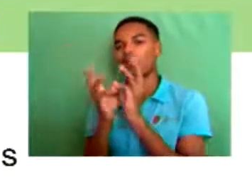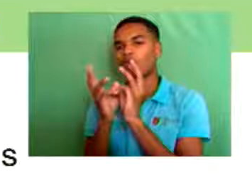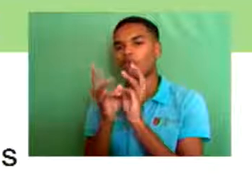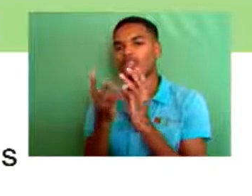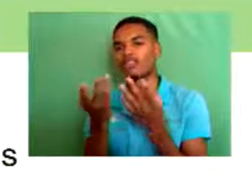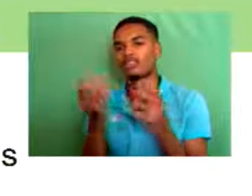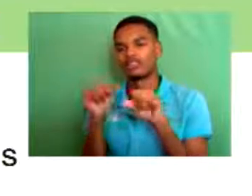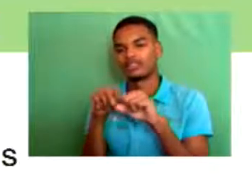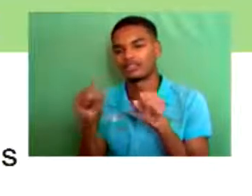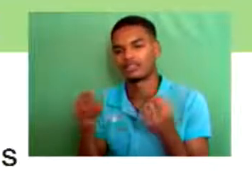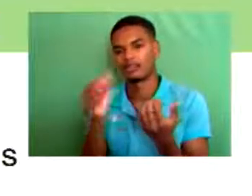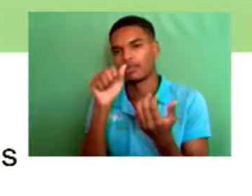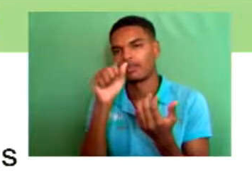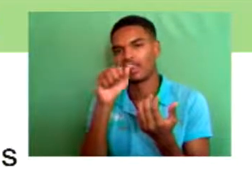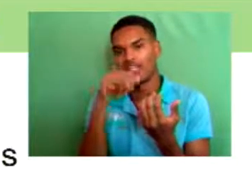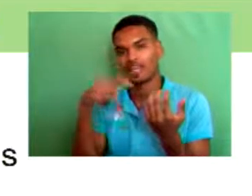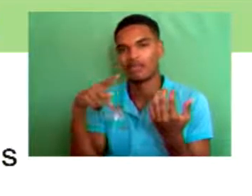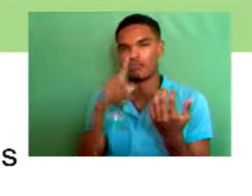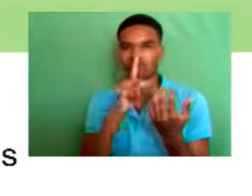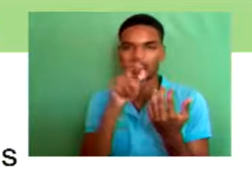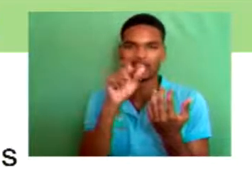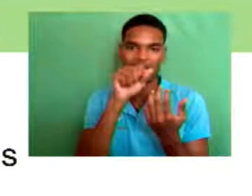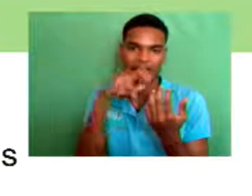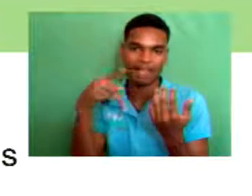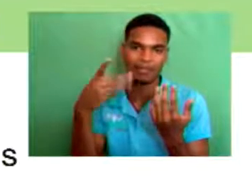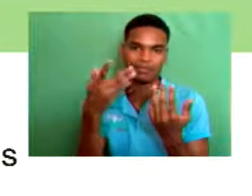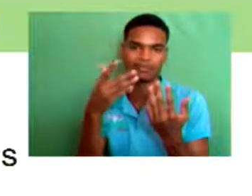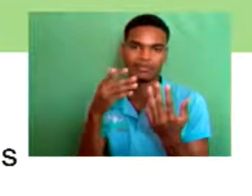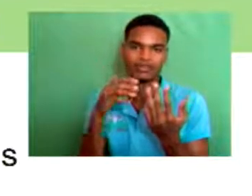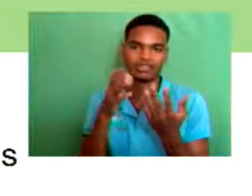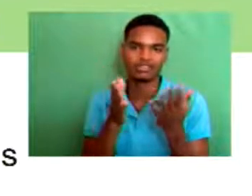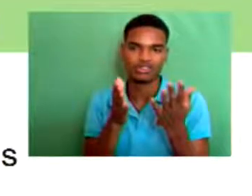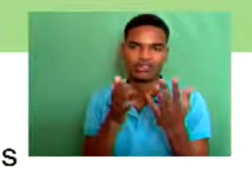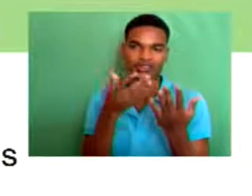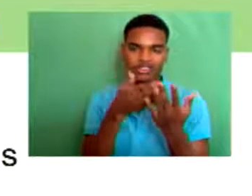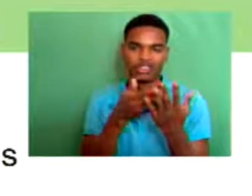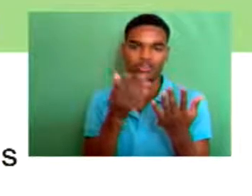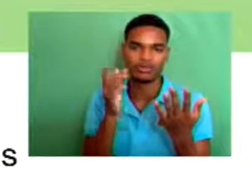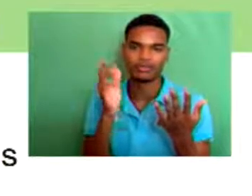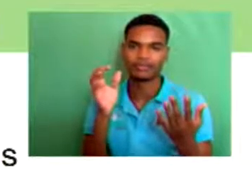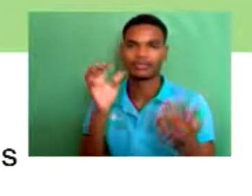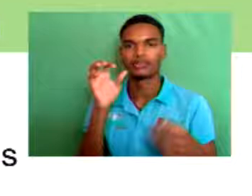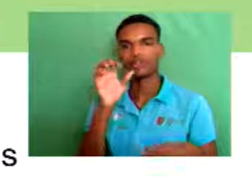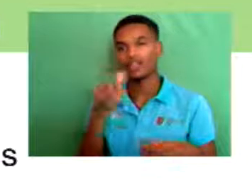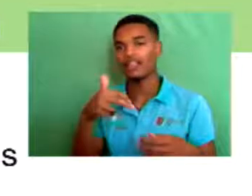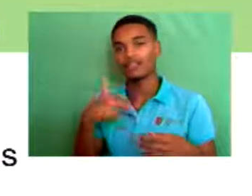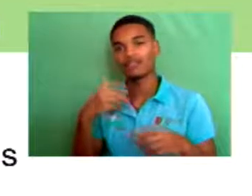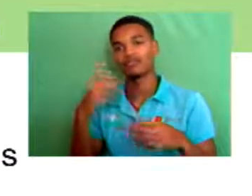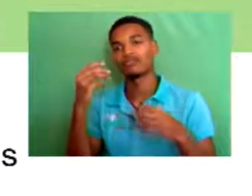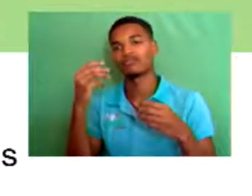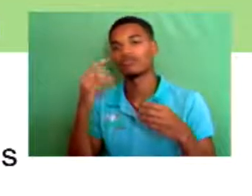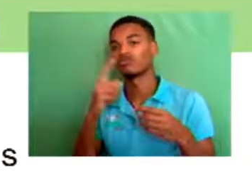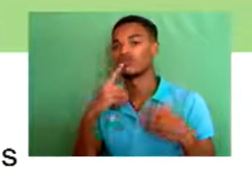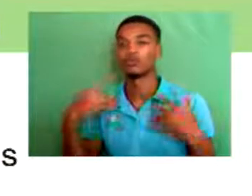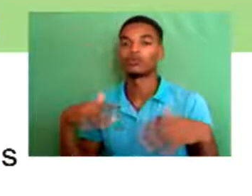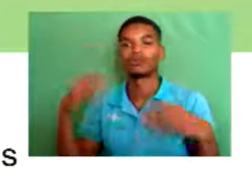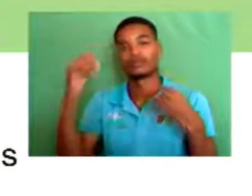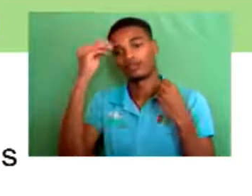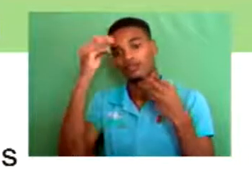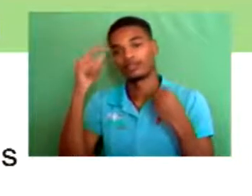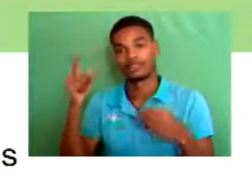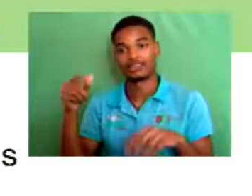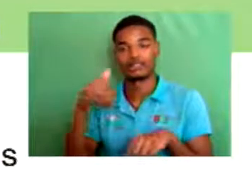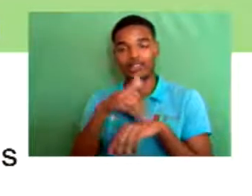app-based service. So what we saw with EAS, it's burned into the video stream. With advanced emergency information, the message is delivered into your